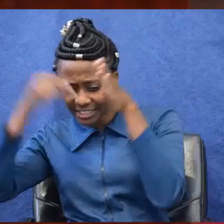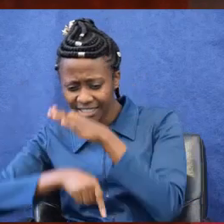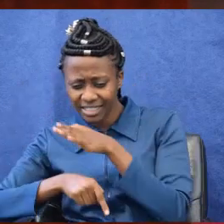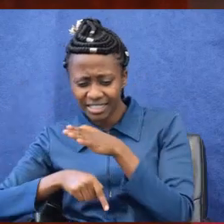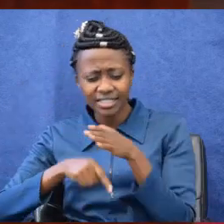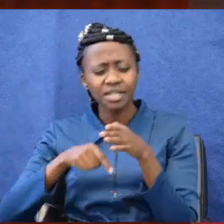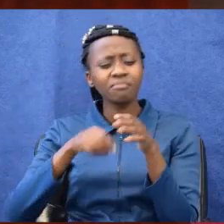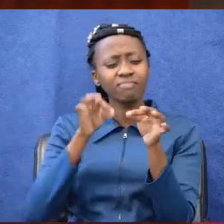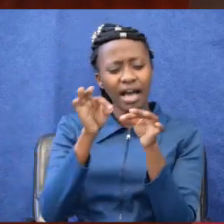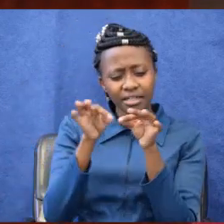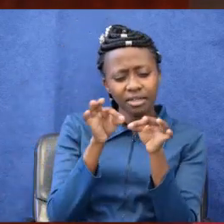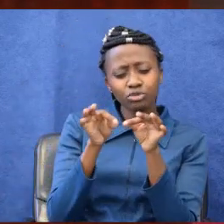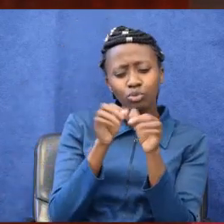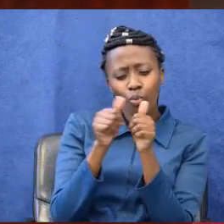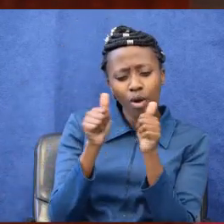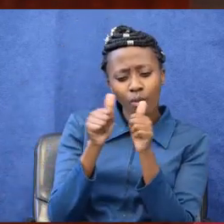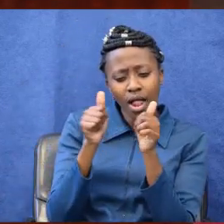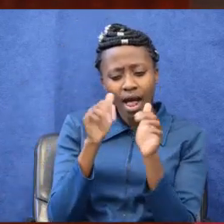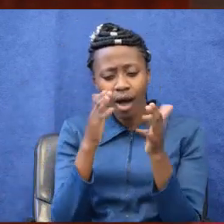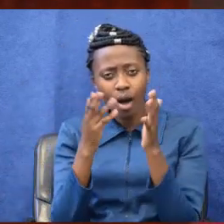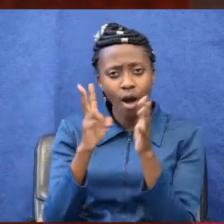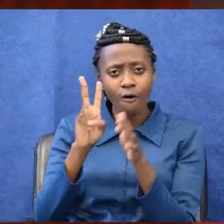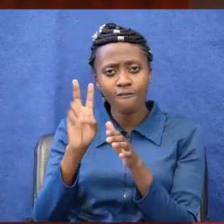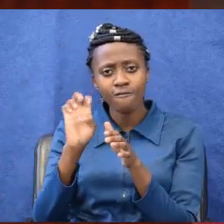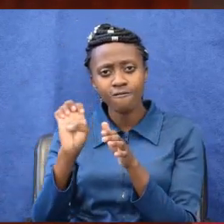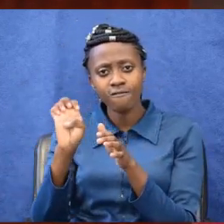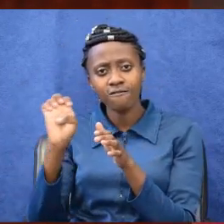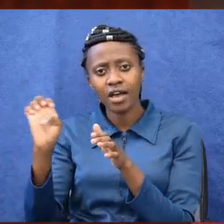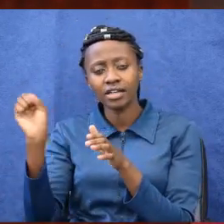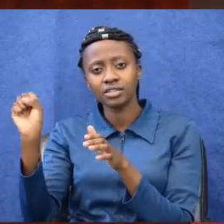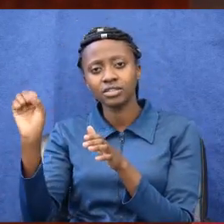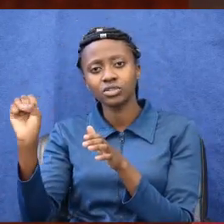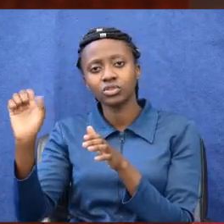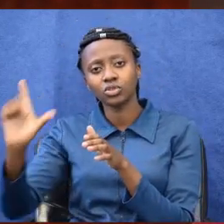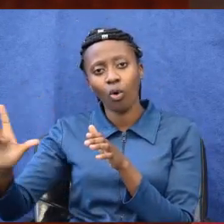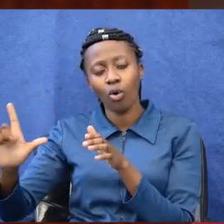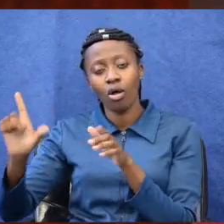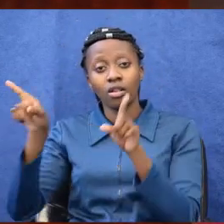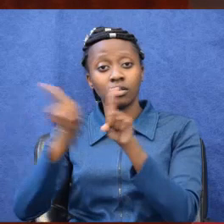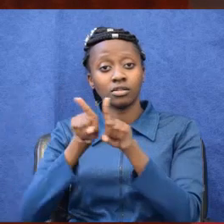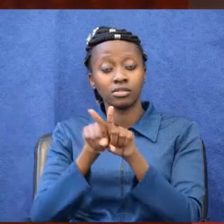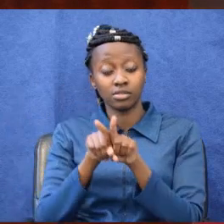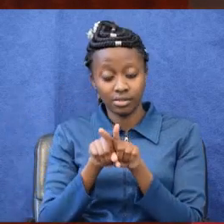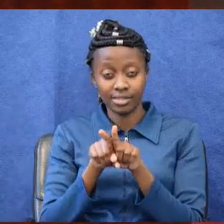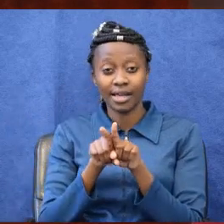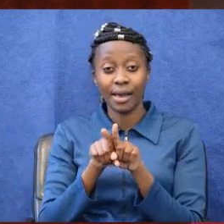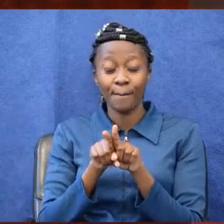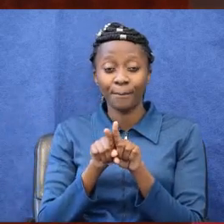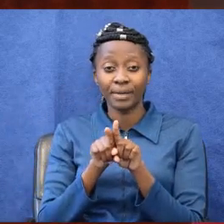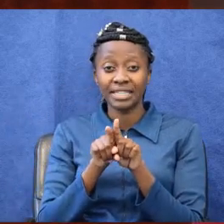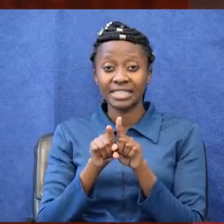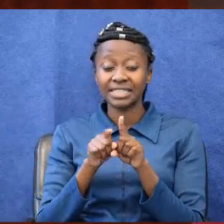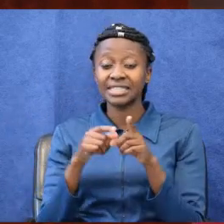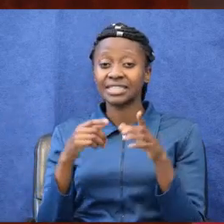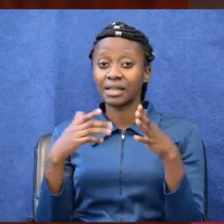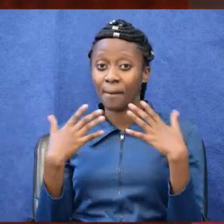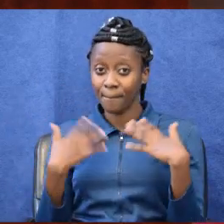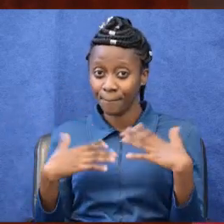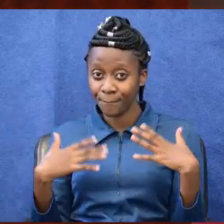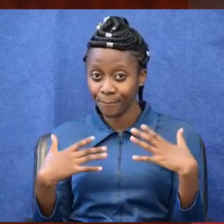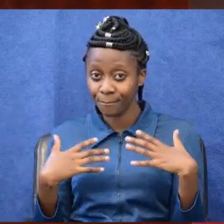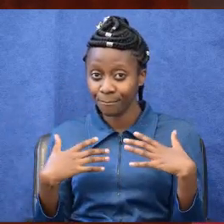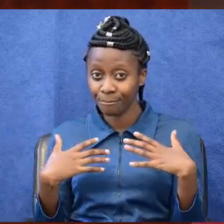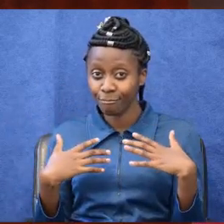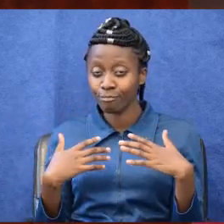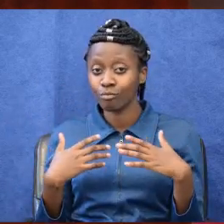the explanation of a vessel biblically. And I realized it's a person into whom